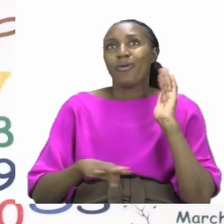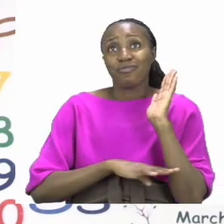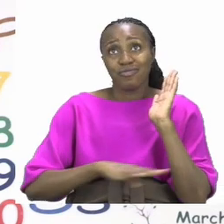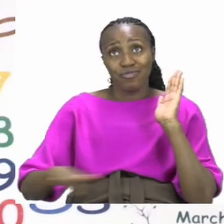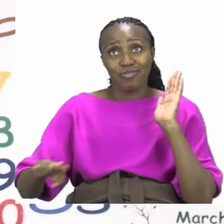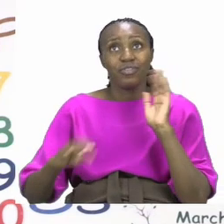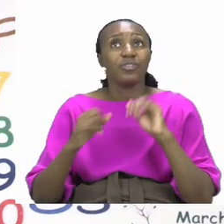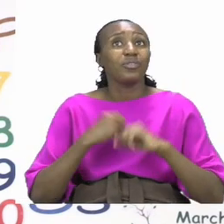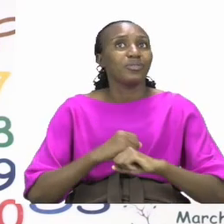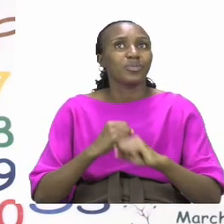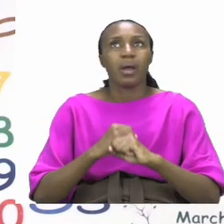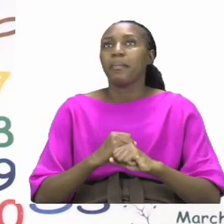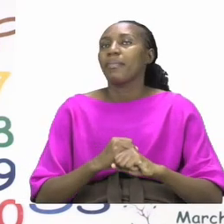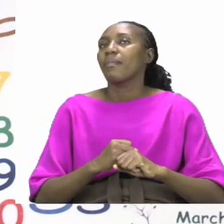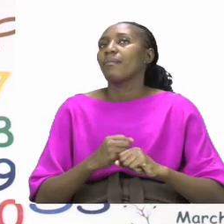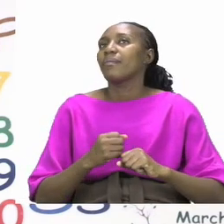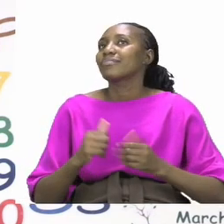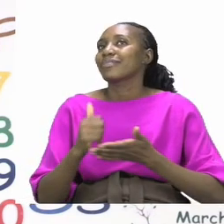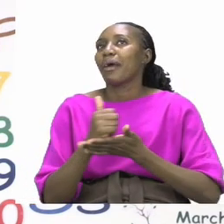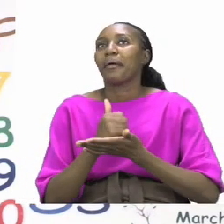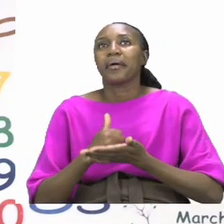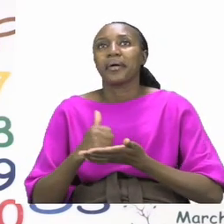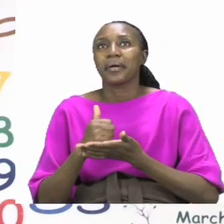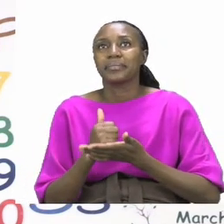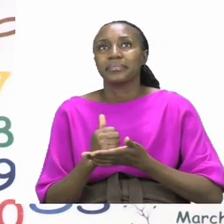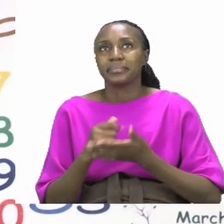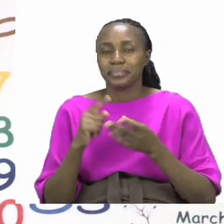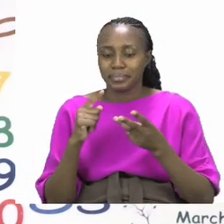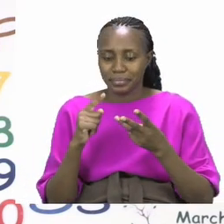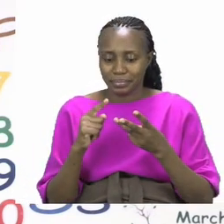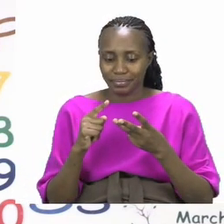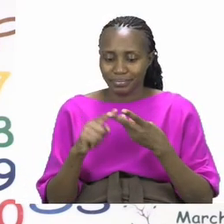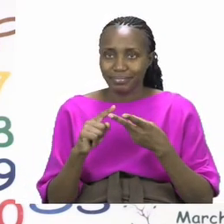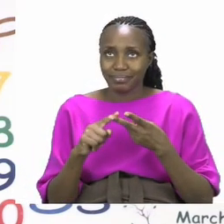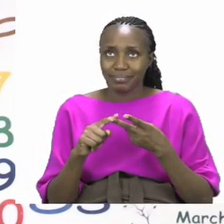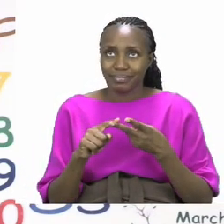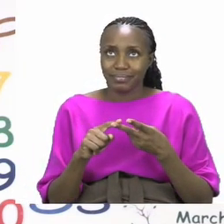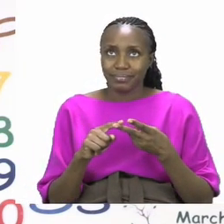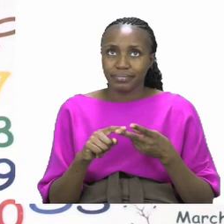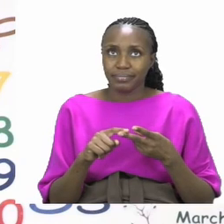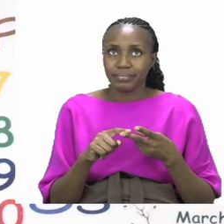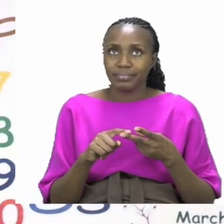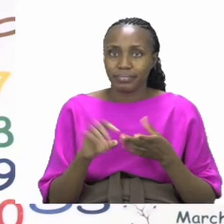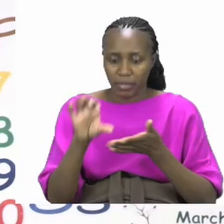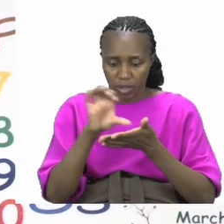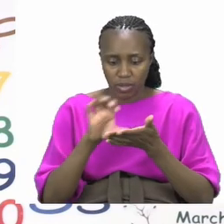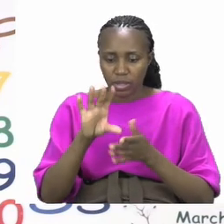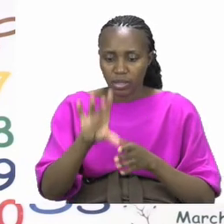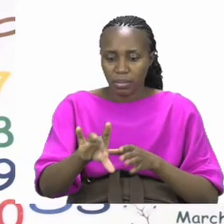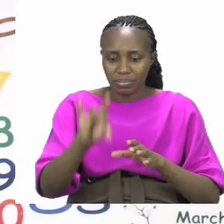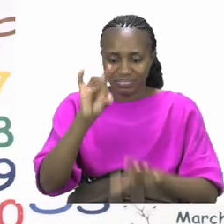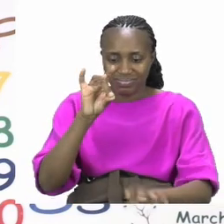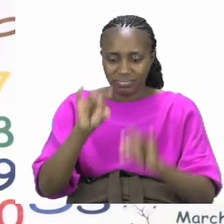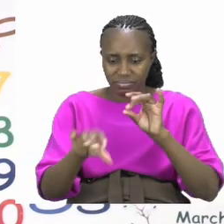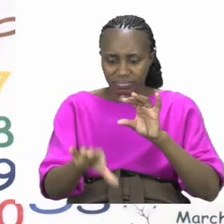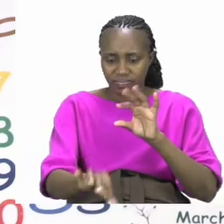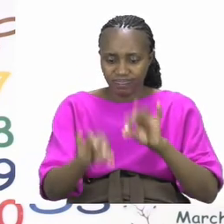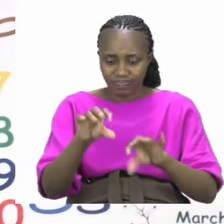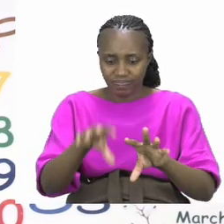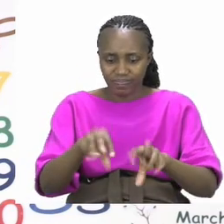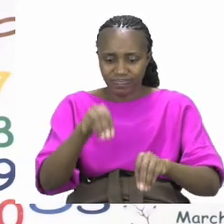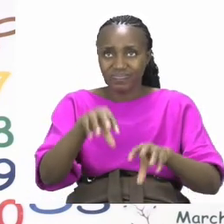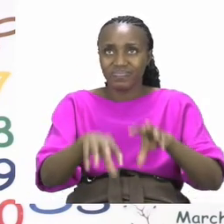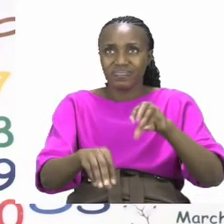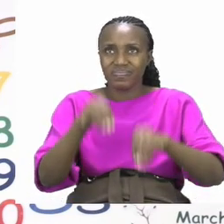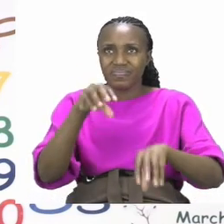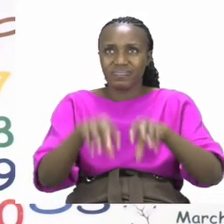environment. Then, the next one says, pick up litter. Now, when we pick